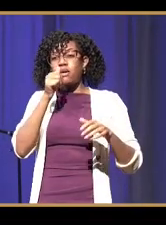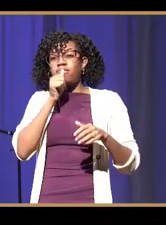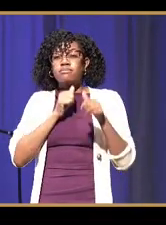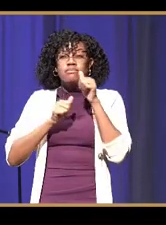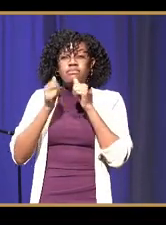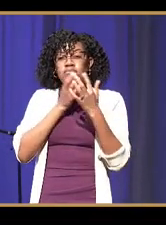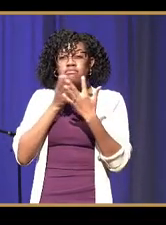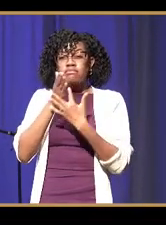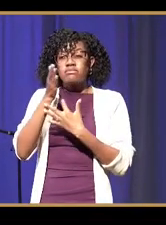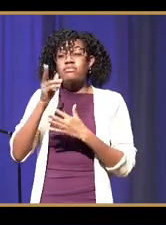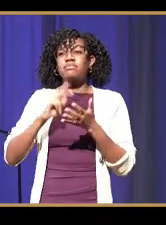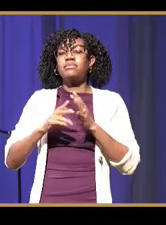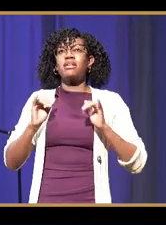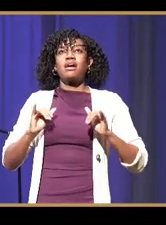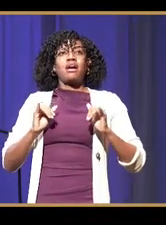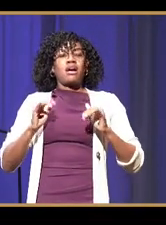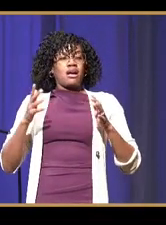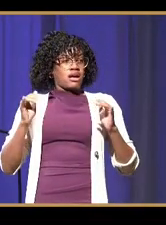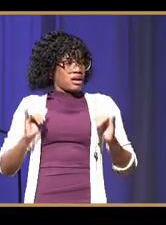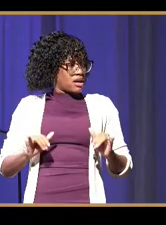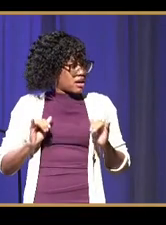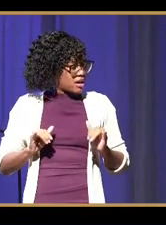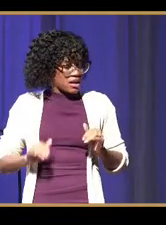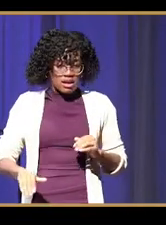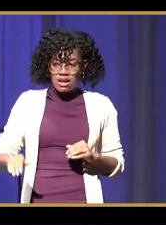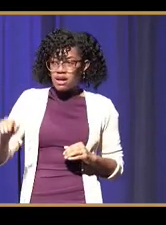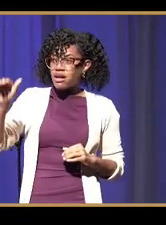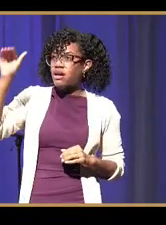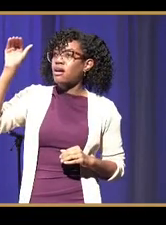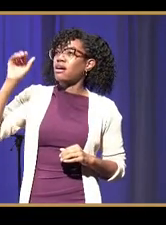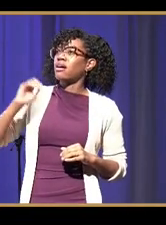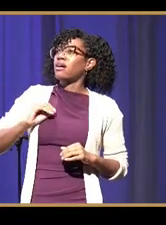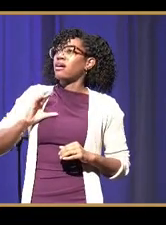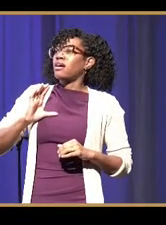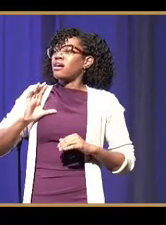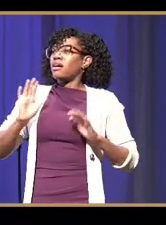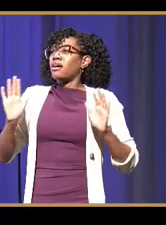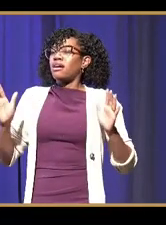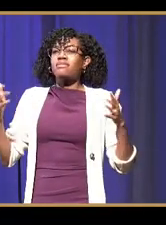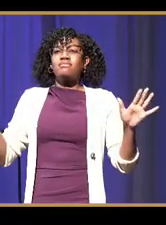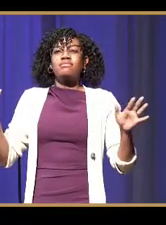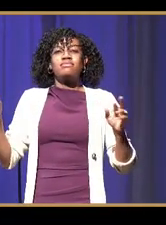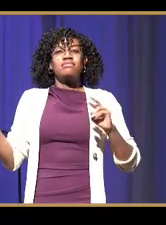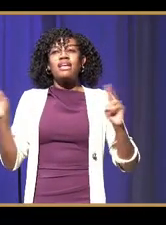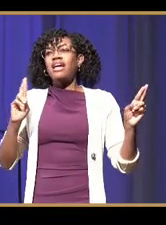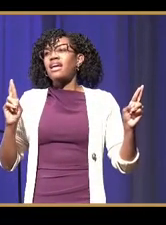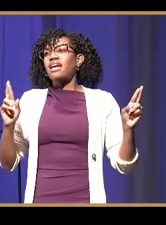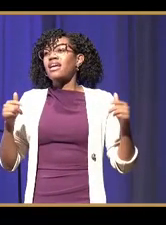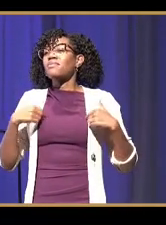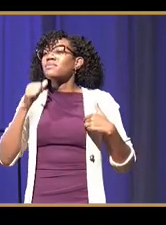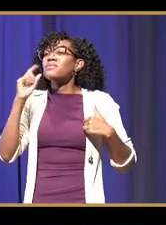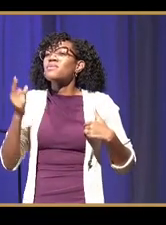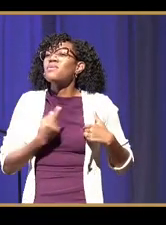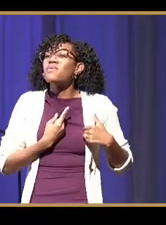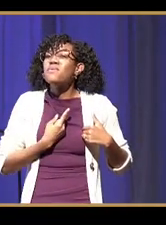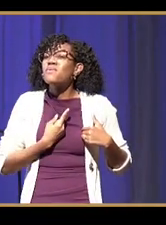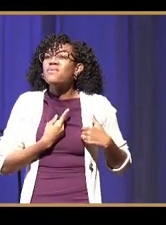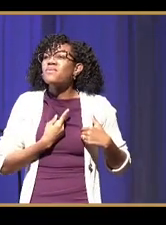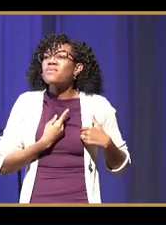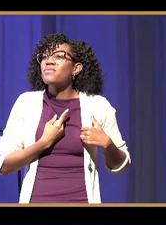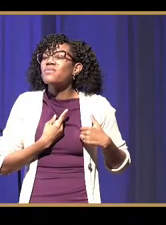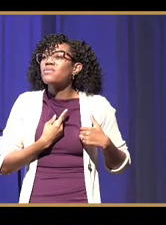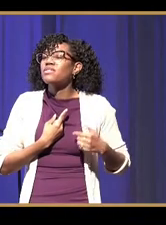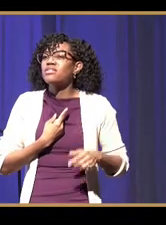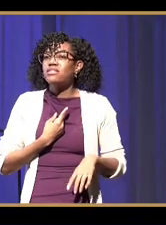whatever. I'm like, that gives me so much encouragement that I am not alone,